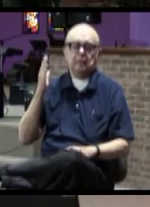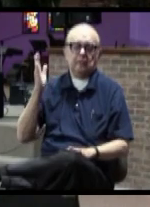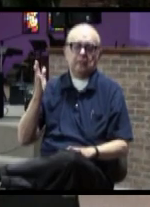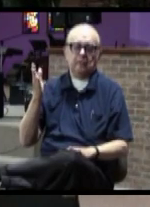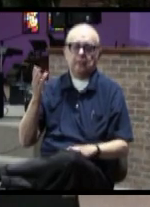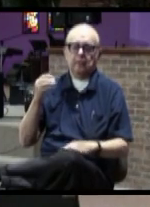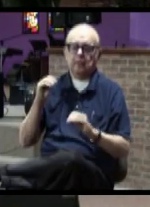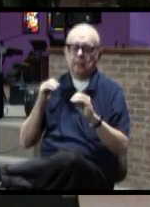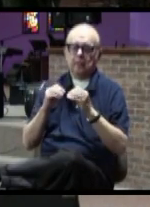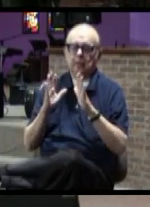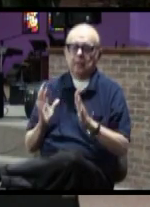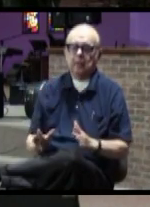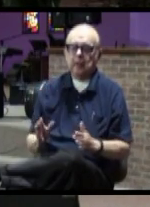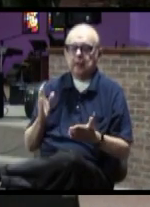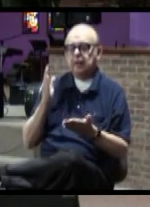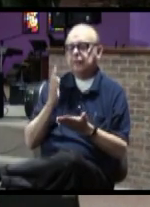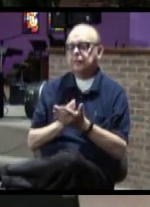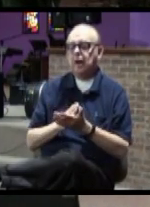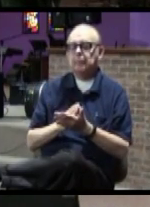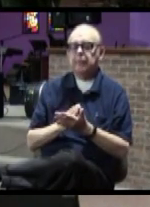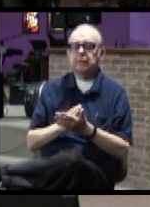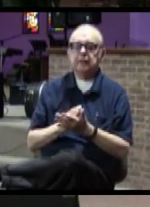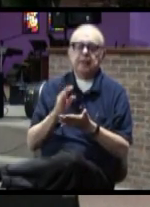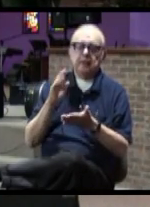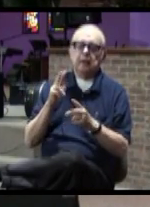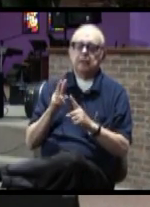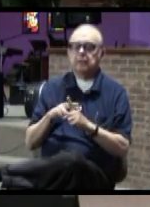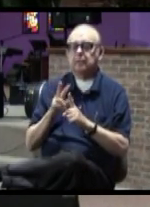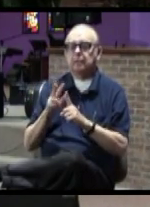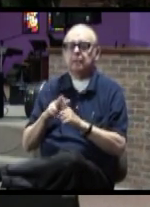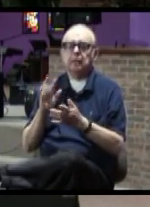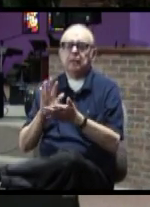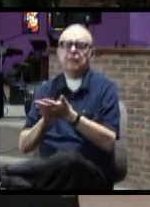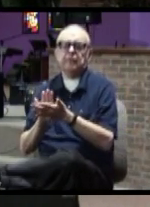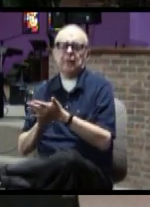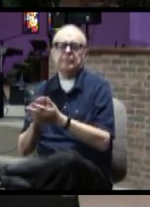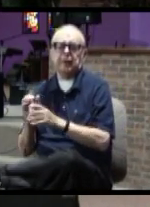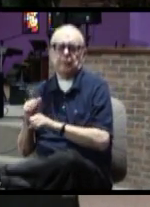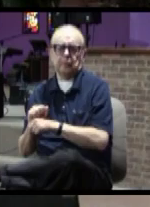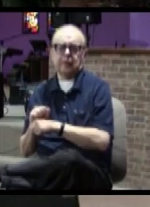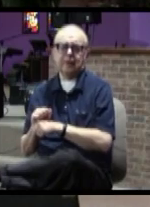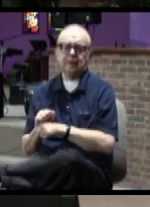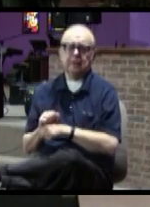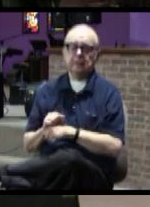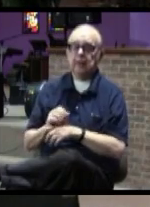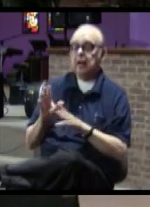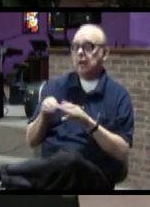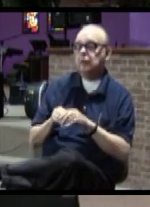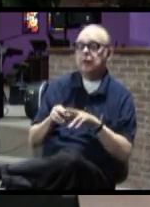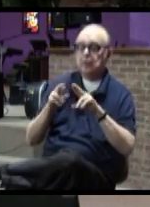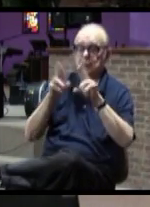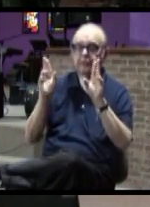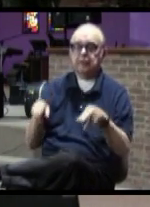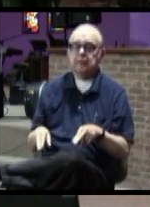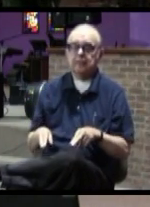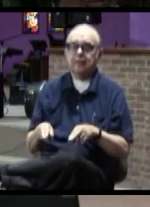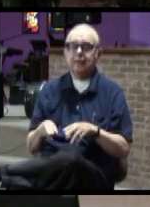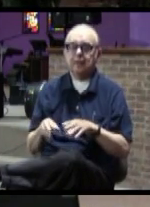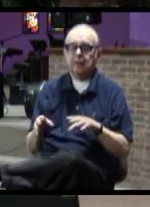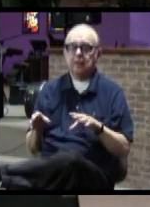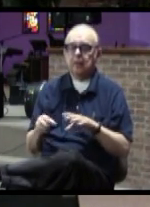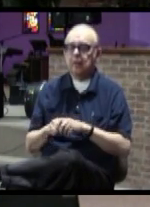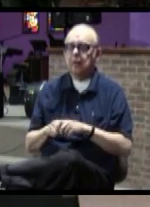After the presentation, the students would stop by booths and fill out applications or hand in a resume.